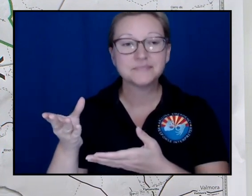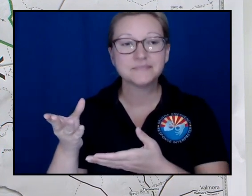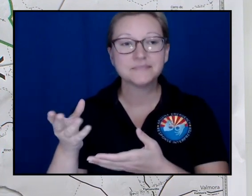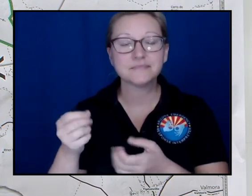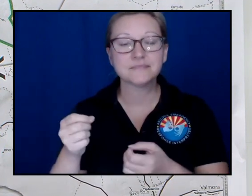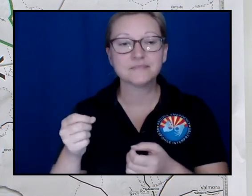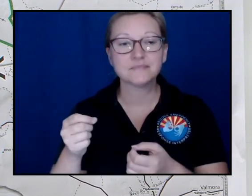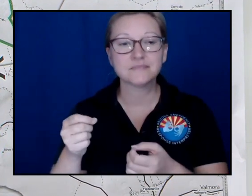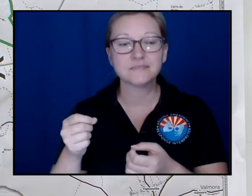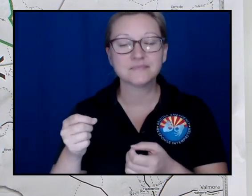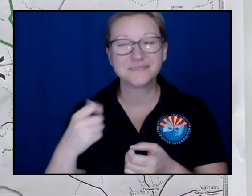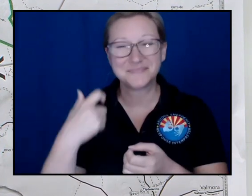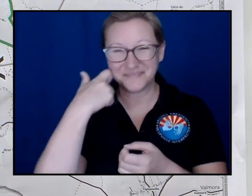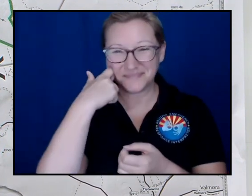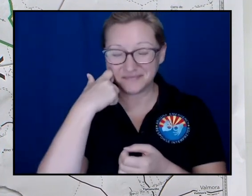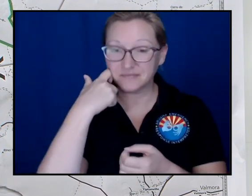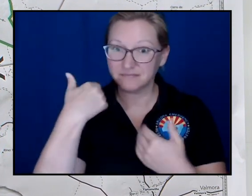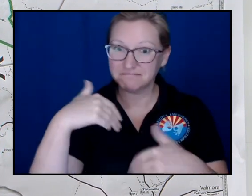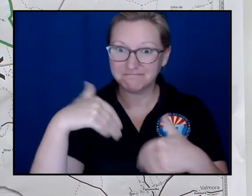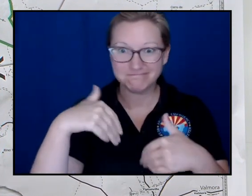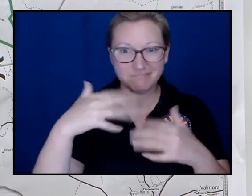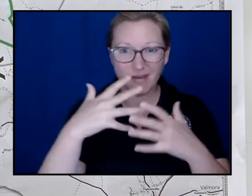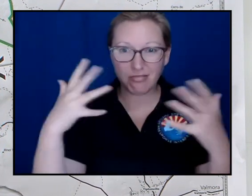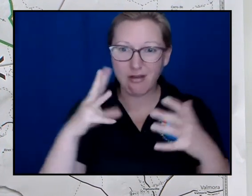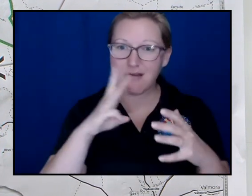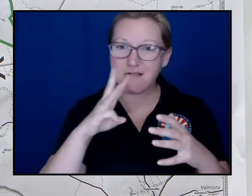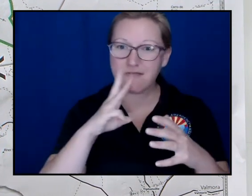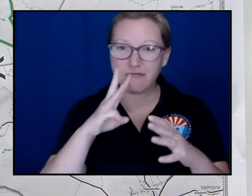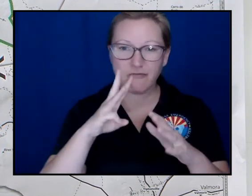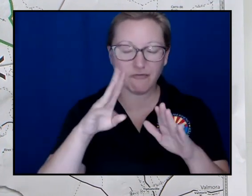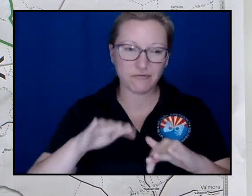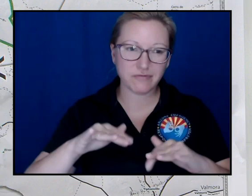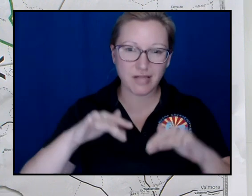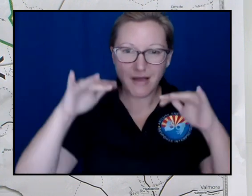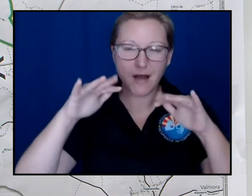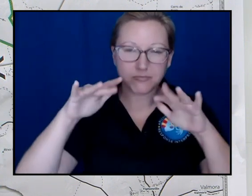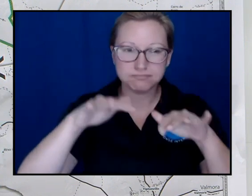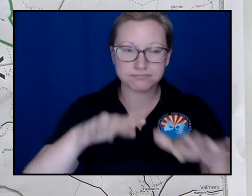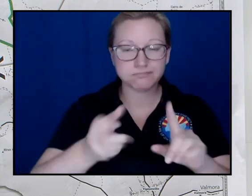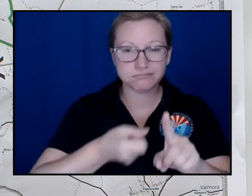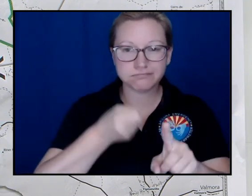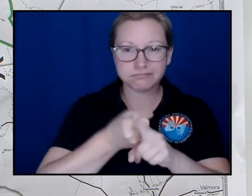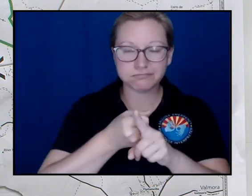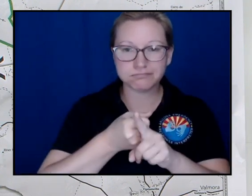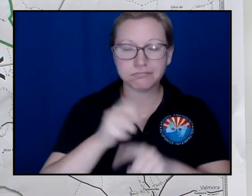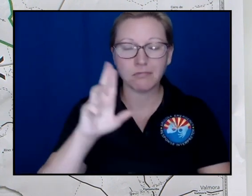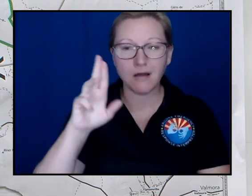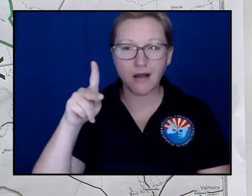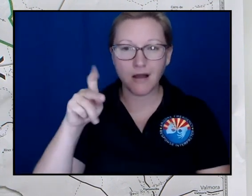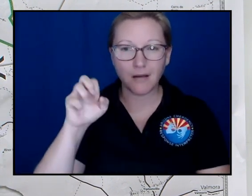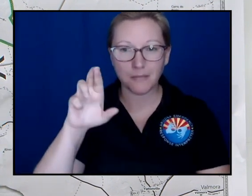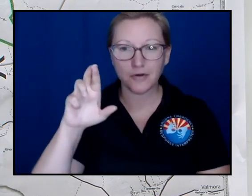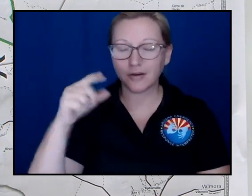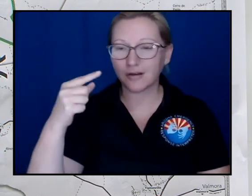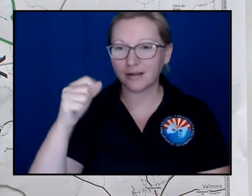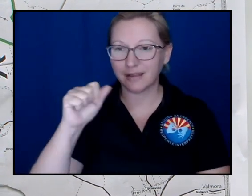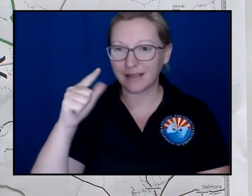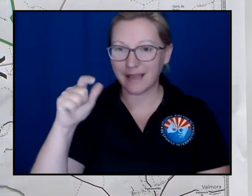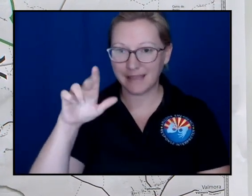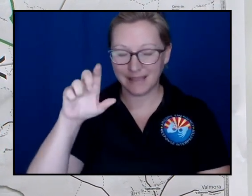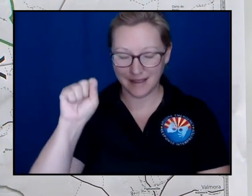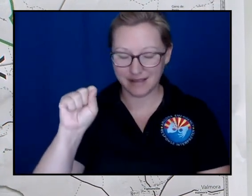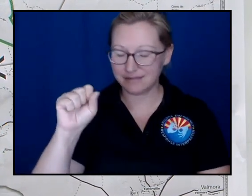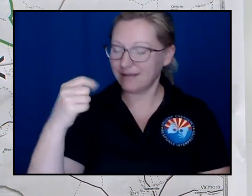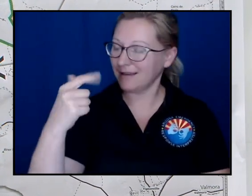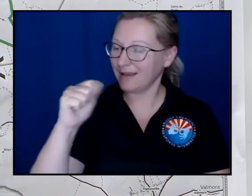significant flooding which impacted the Gallinas Canyon area, Upper Gallinas Canyon, where we did have quite a bit of